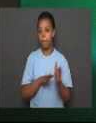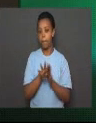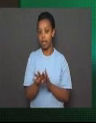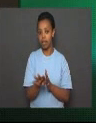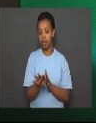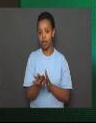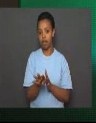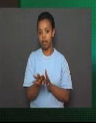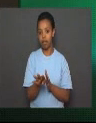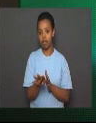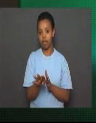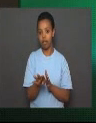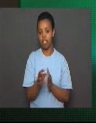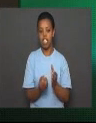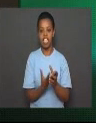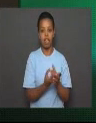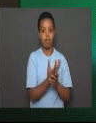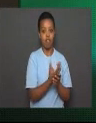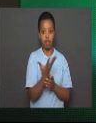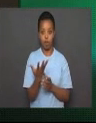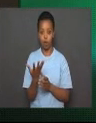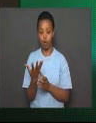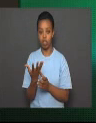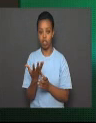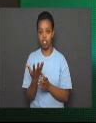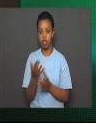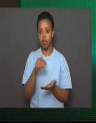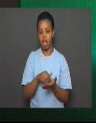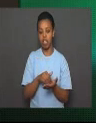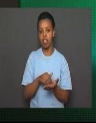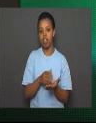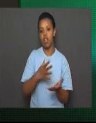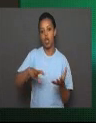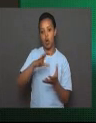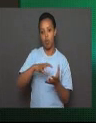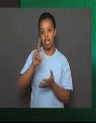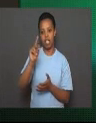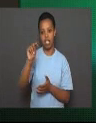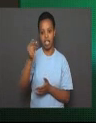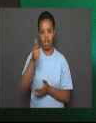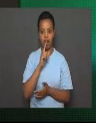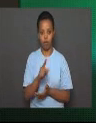Bacteria are incubated with the recombinant DNA.